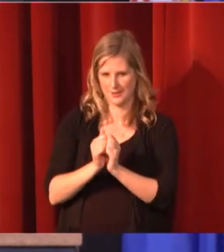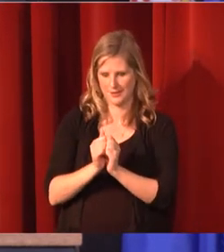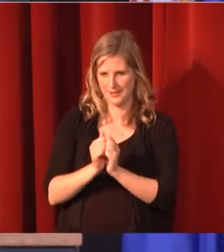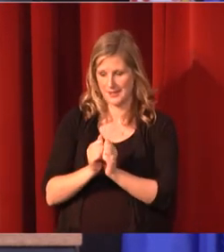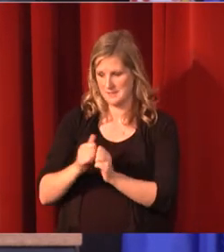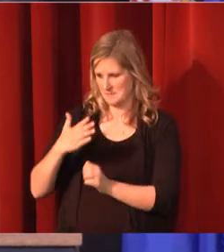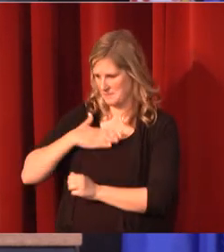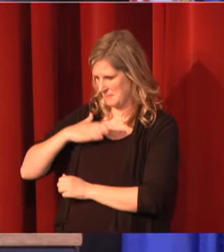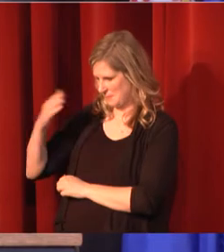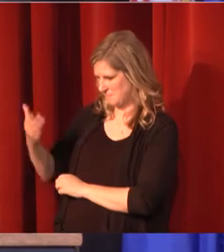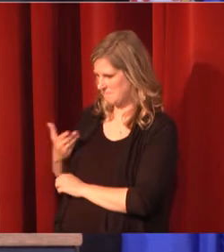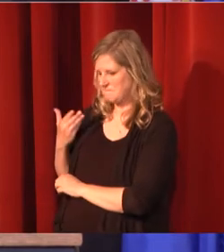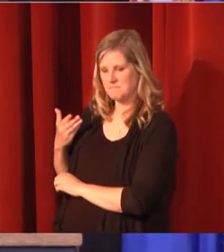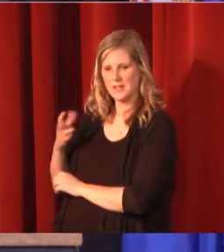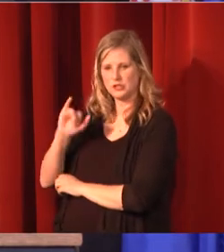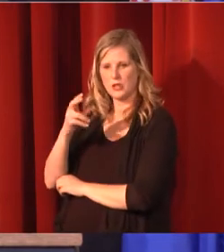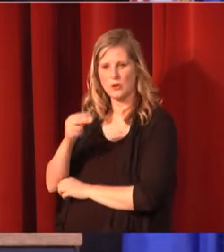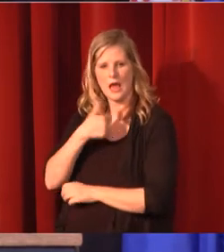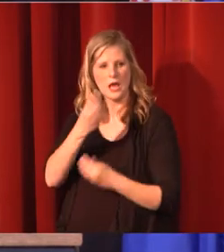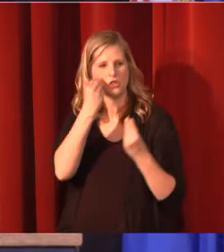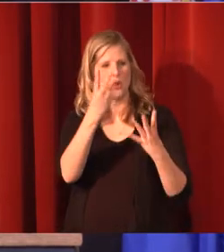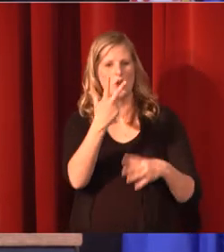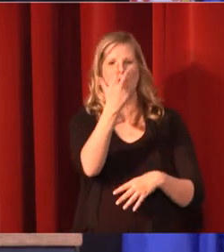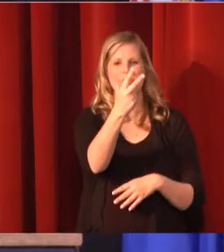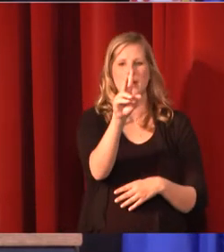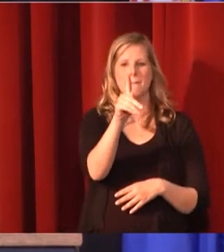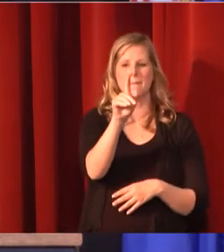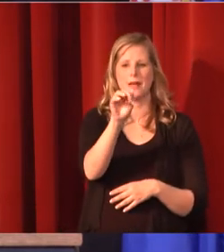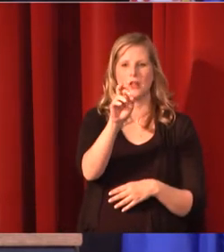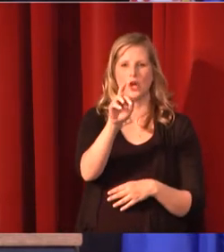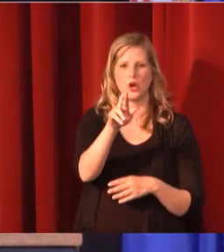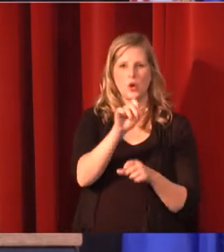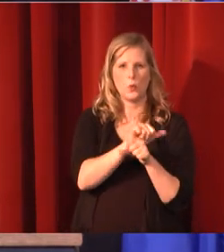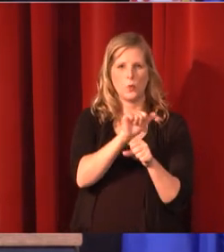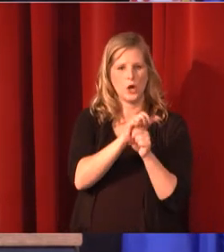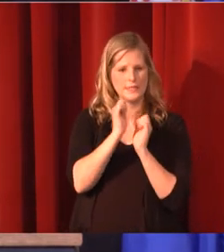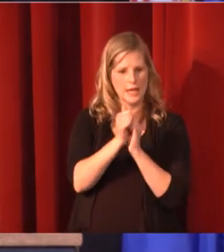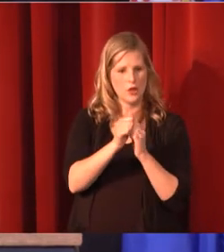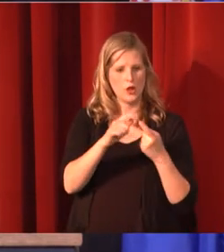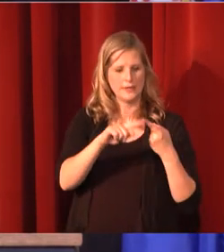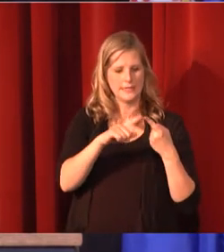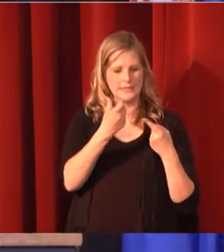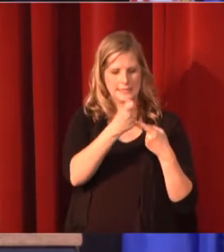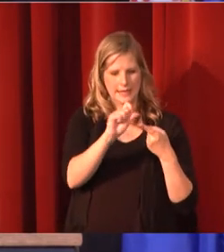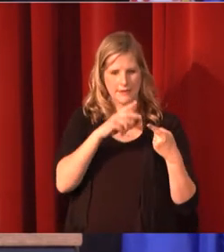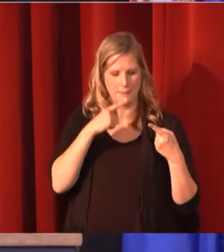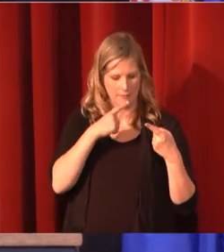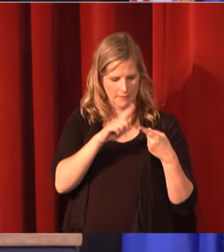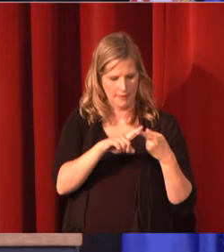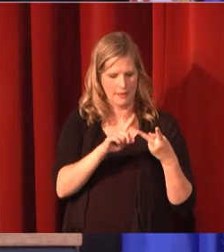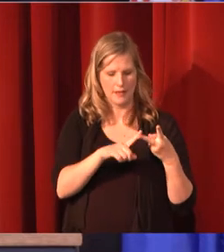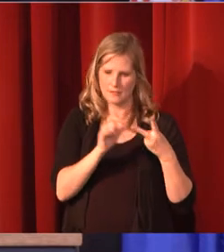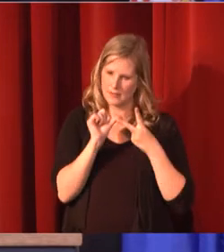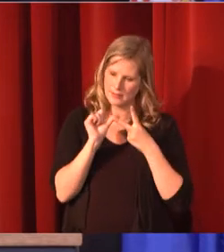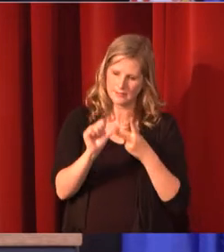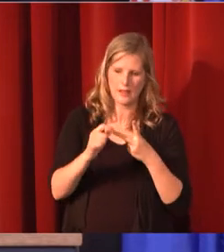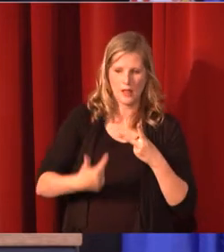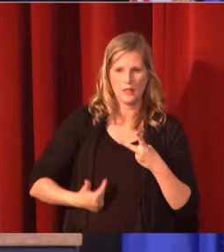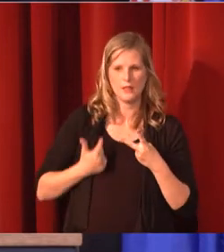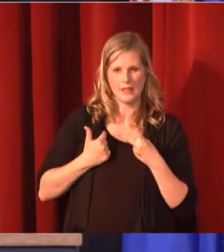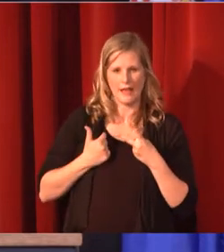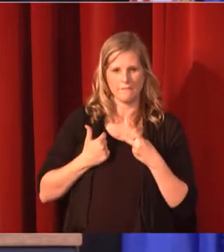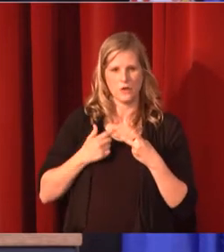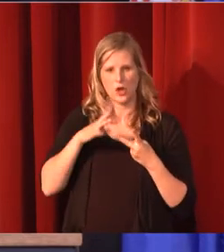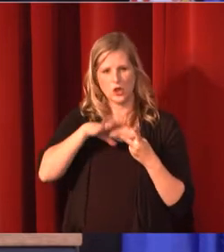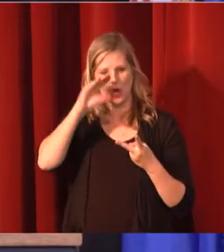in January I told you that the three pillars of our work together are public safety lifelong learning and economic